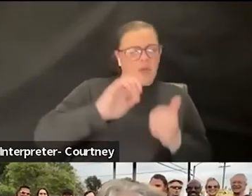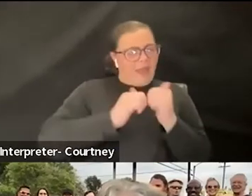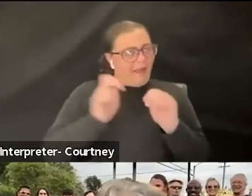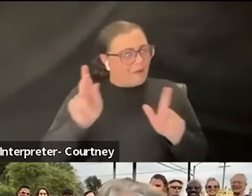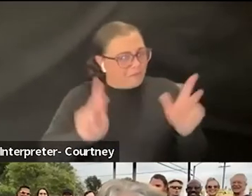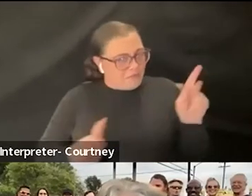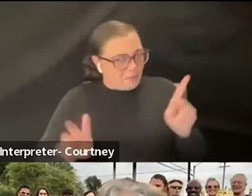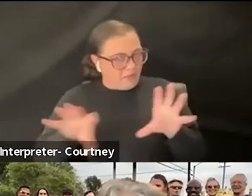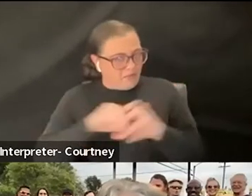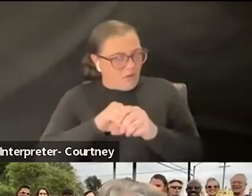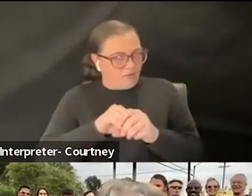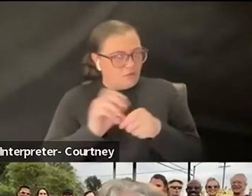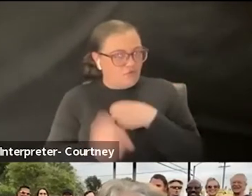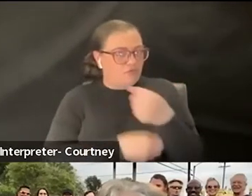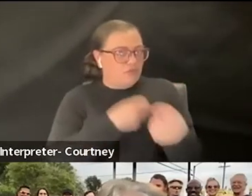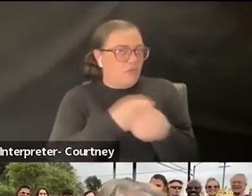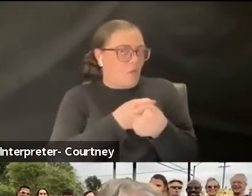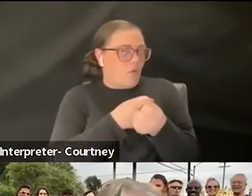member?